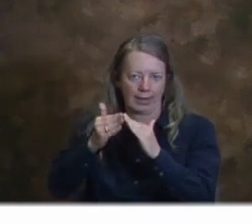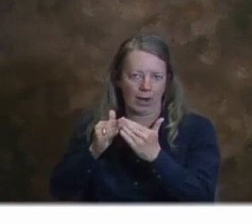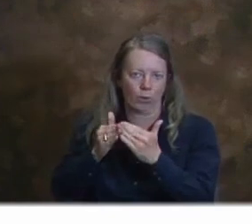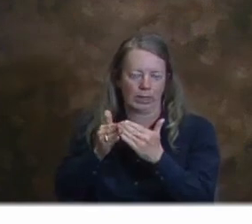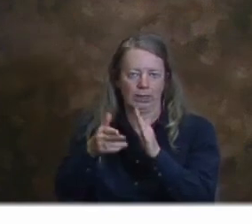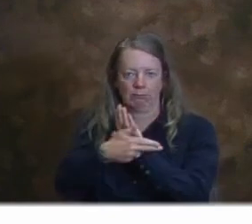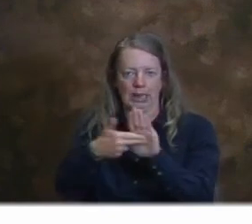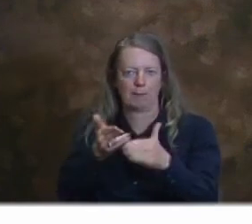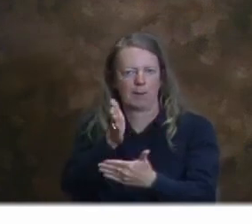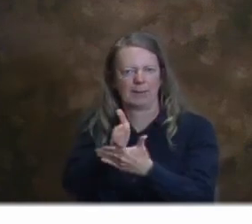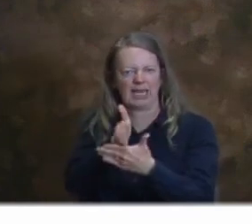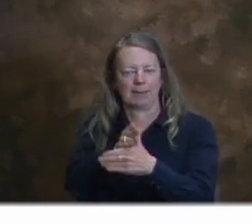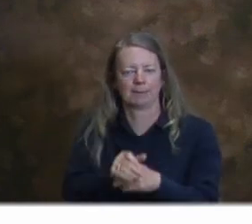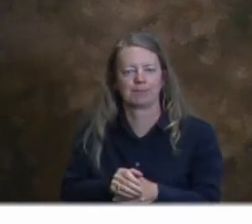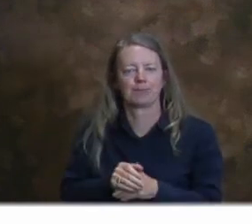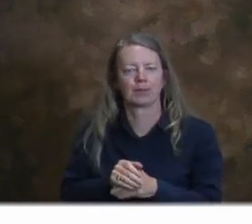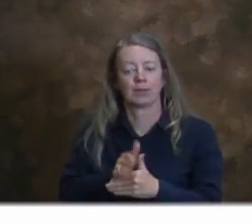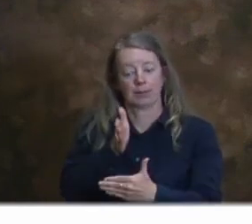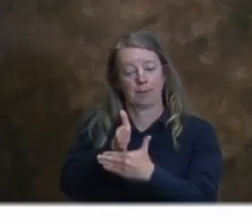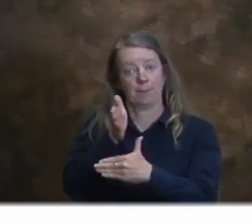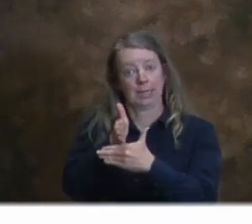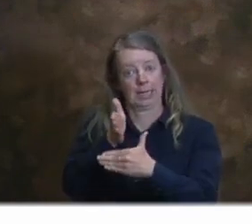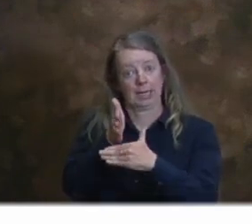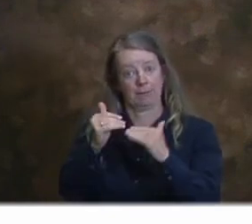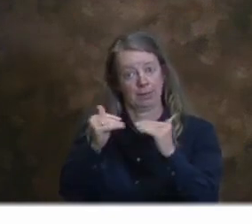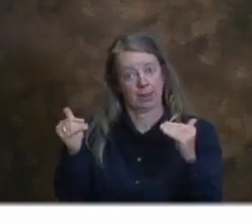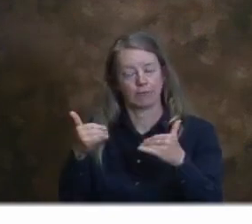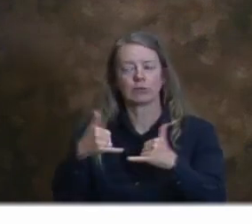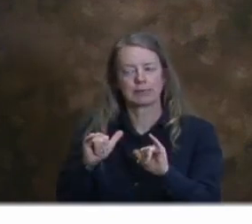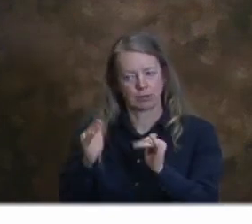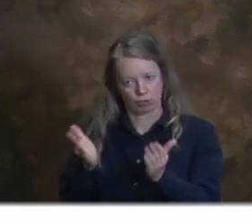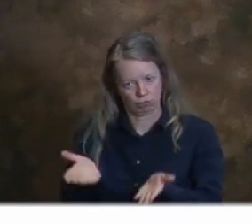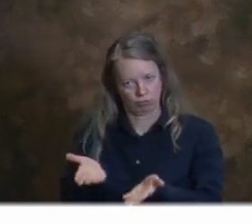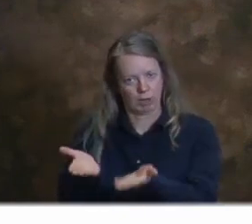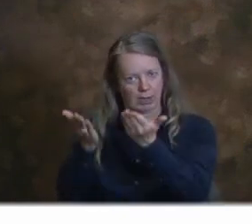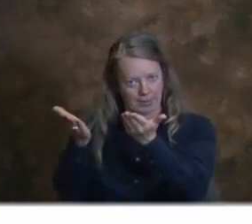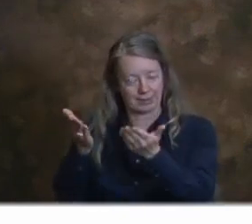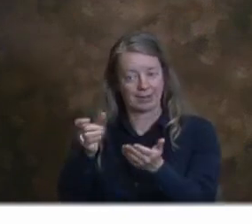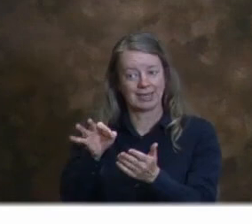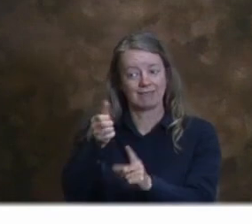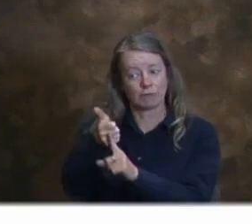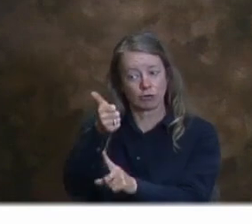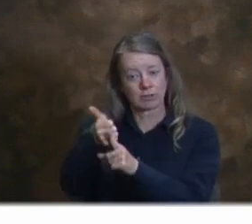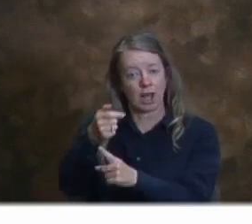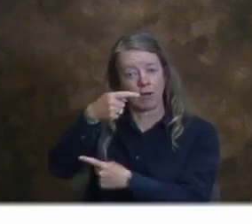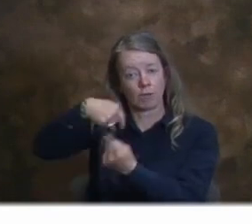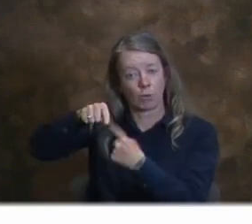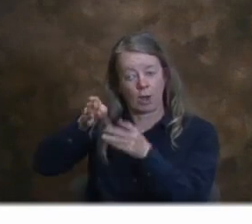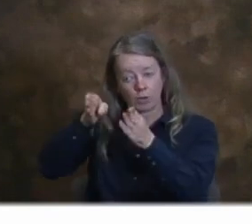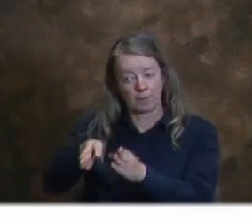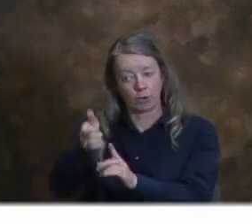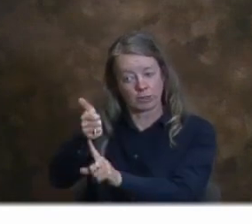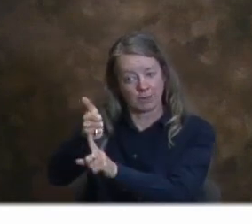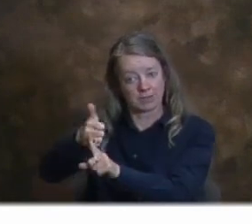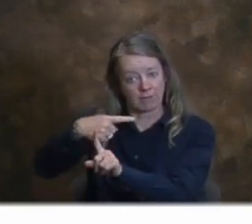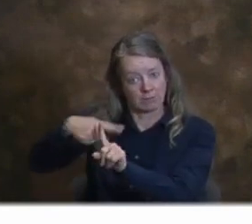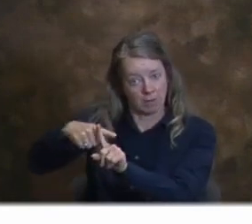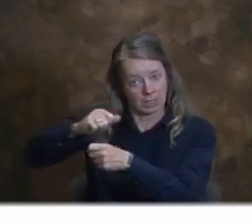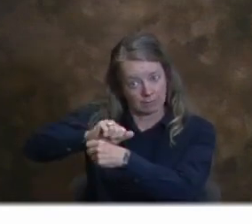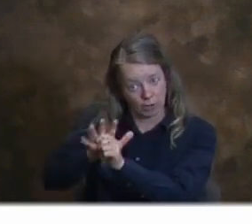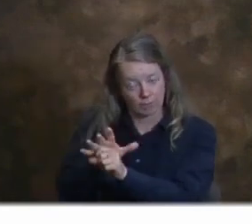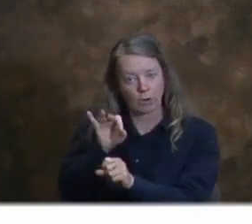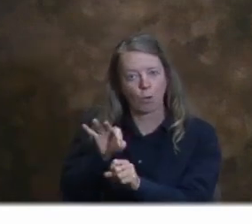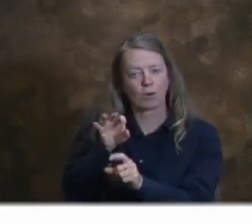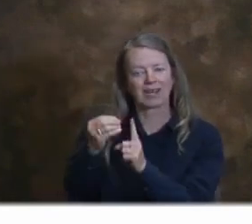In this medium area, it is still recommended to seek testing if exposed or having symptoms, and to be up to date on